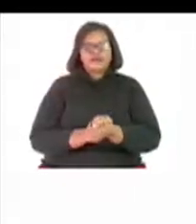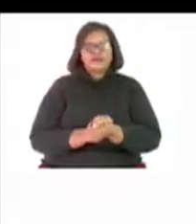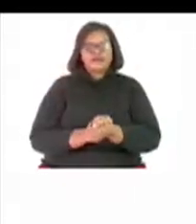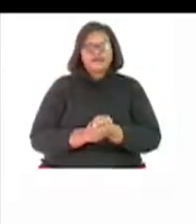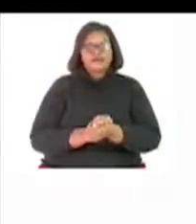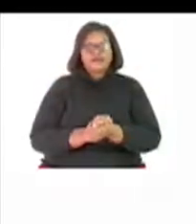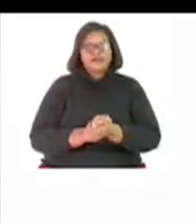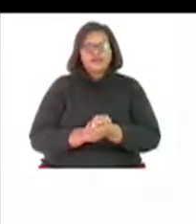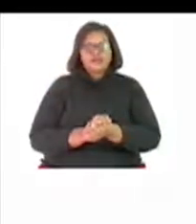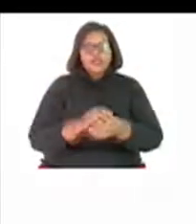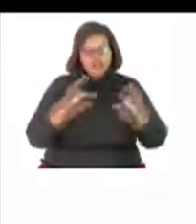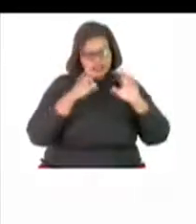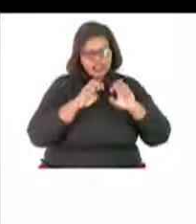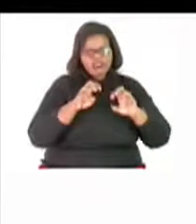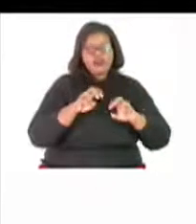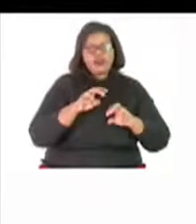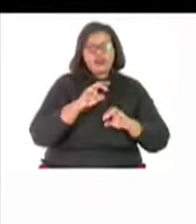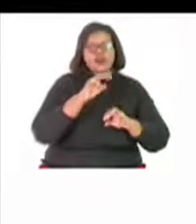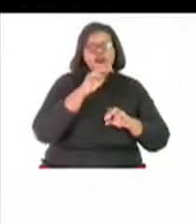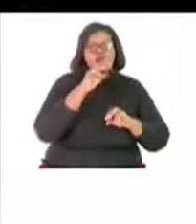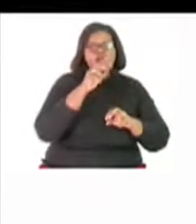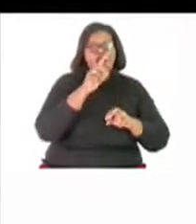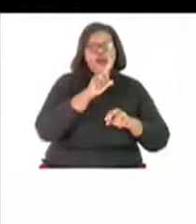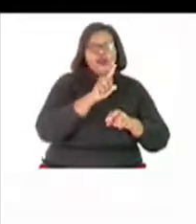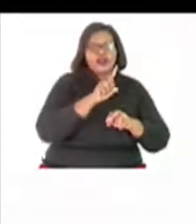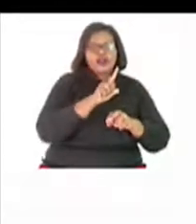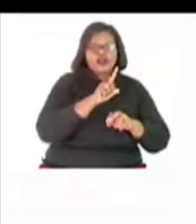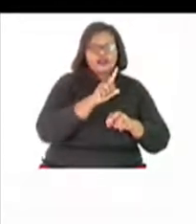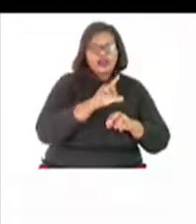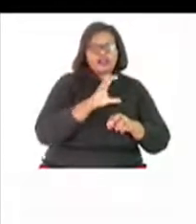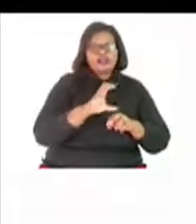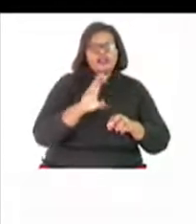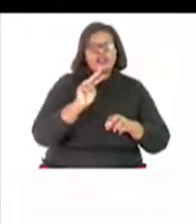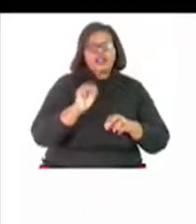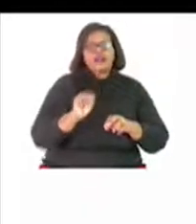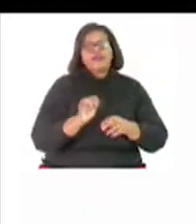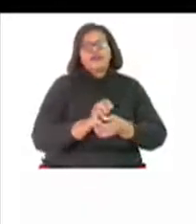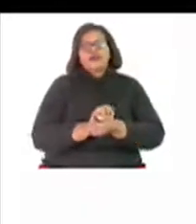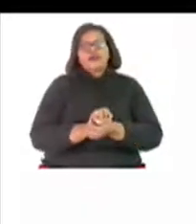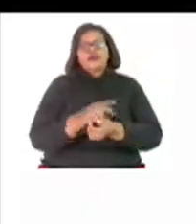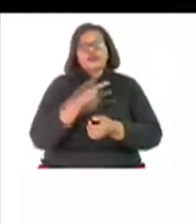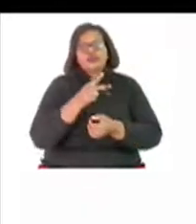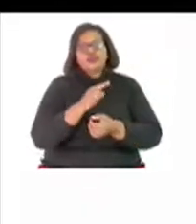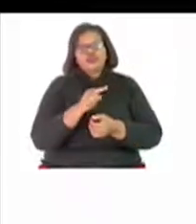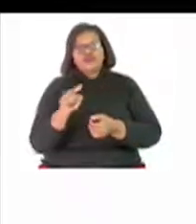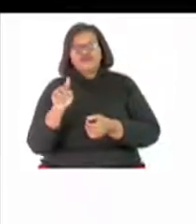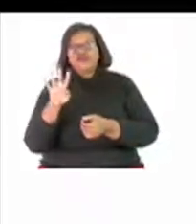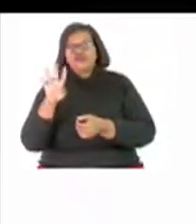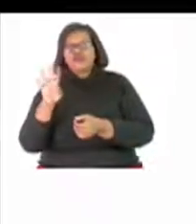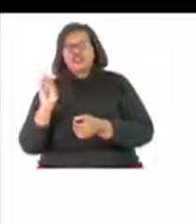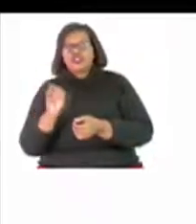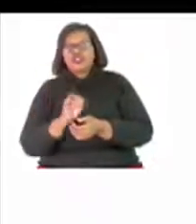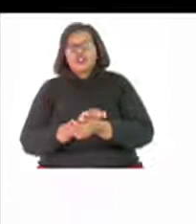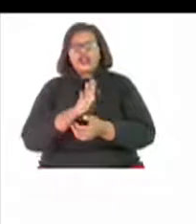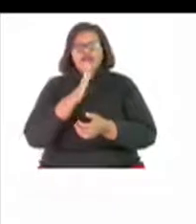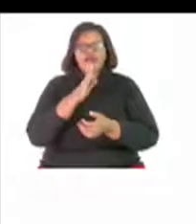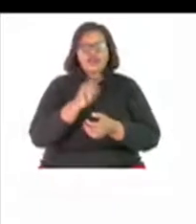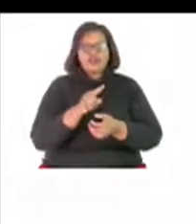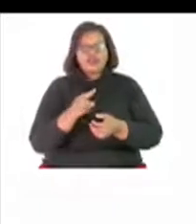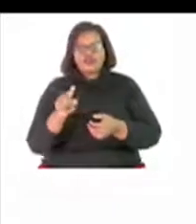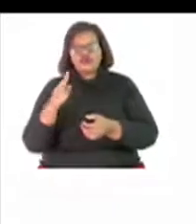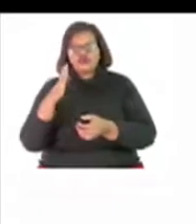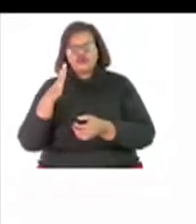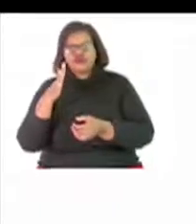So you have to find the multiples of 2 up to 40, 5 up to 40, and the multiples of 6 up